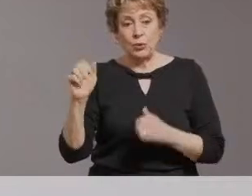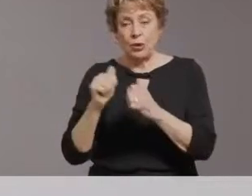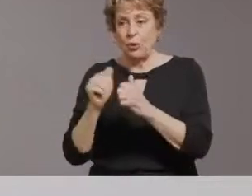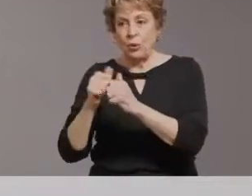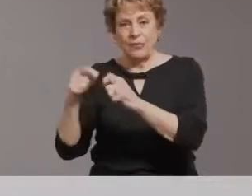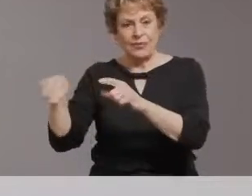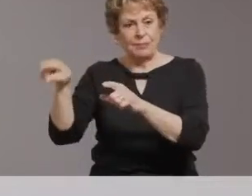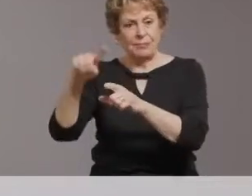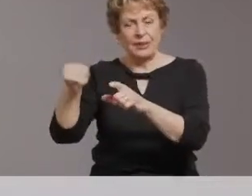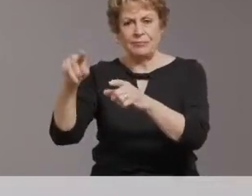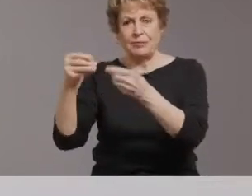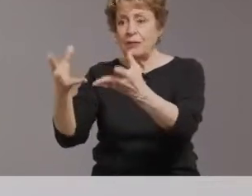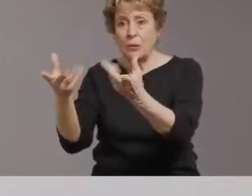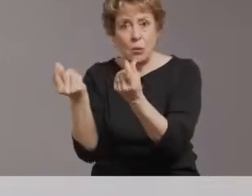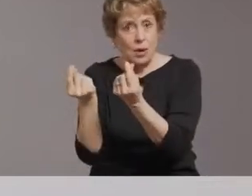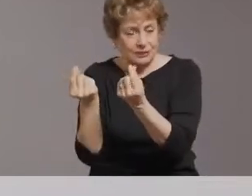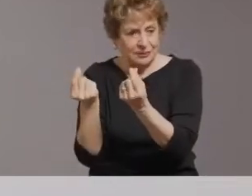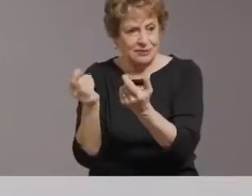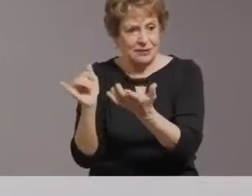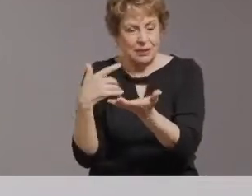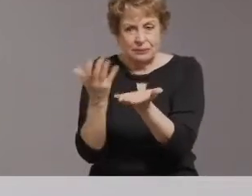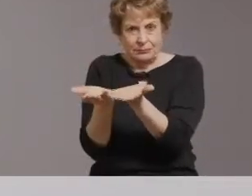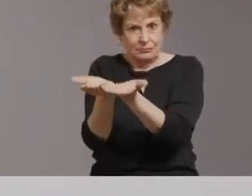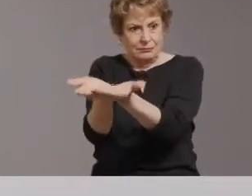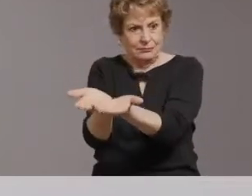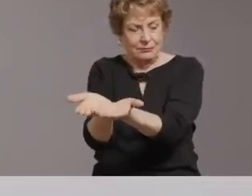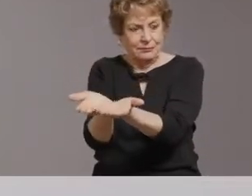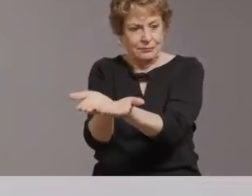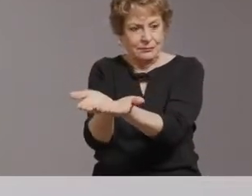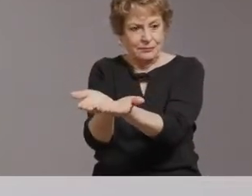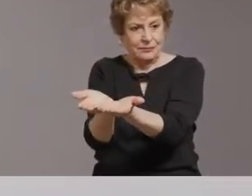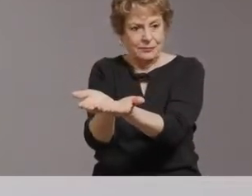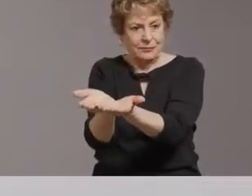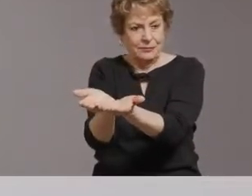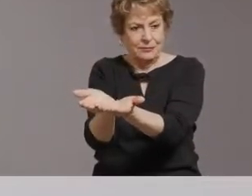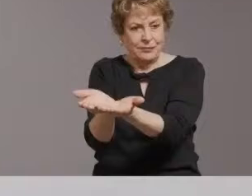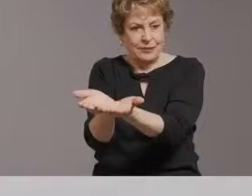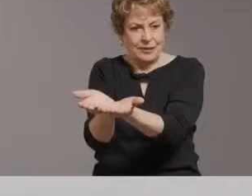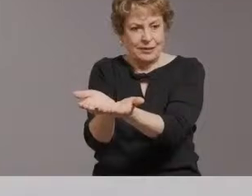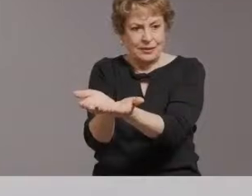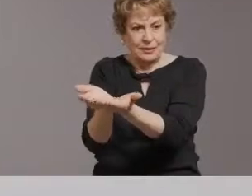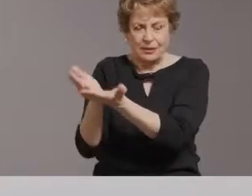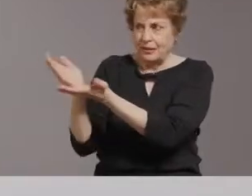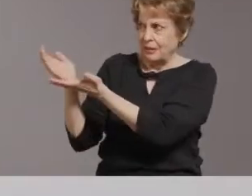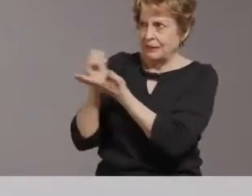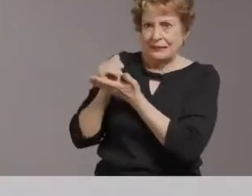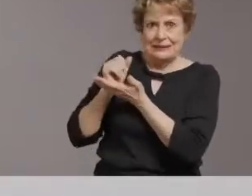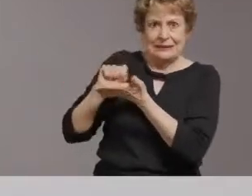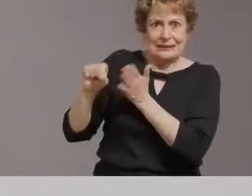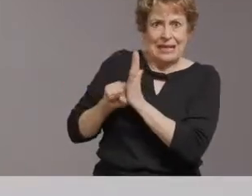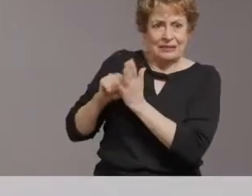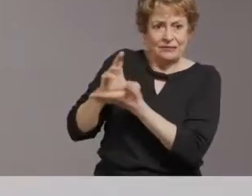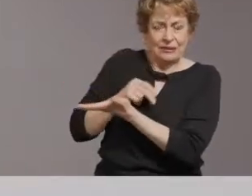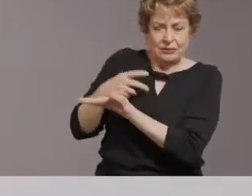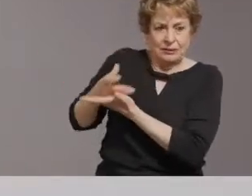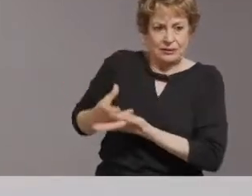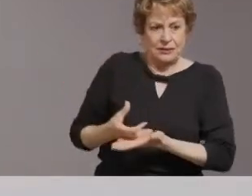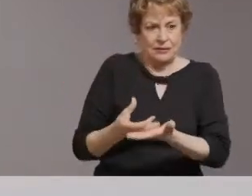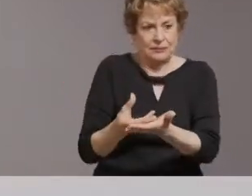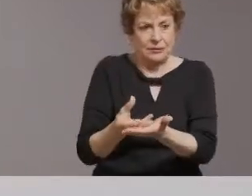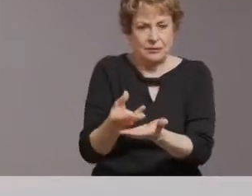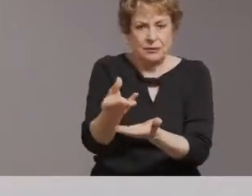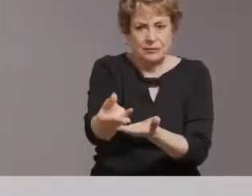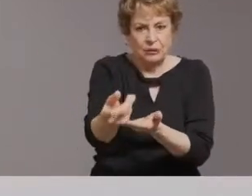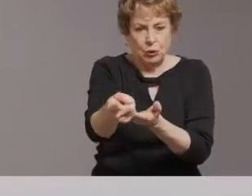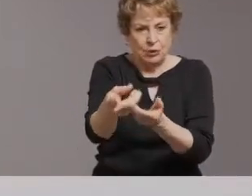we distribute directly from the state level to the state-operated pods. And then we work